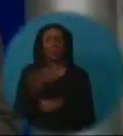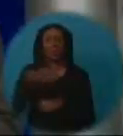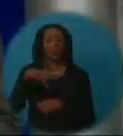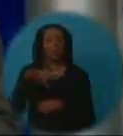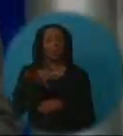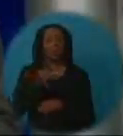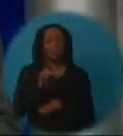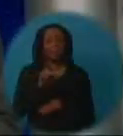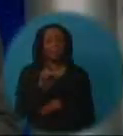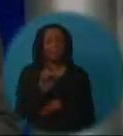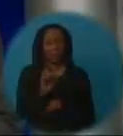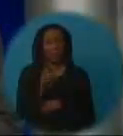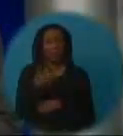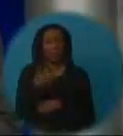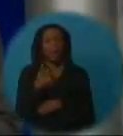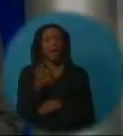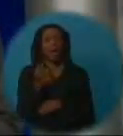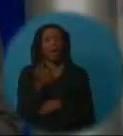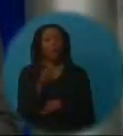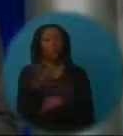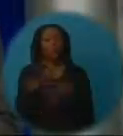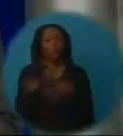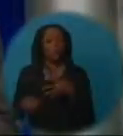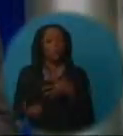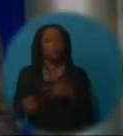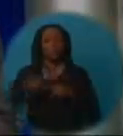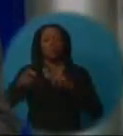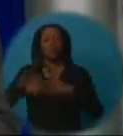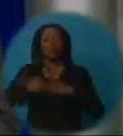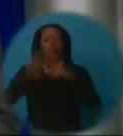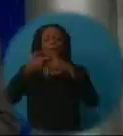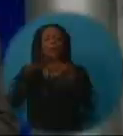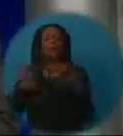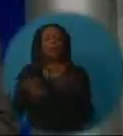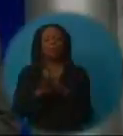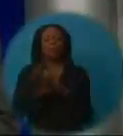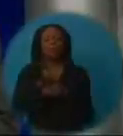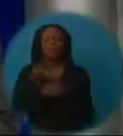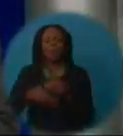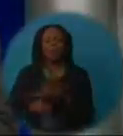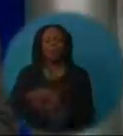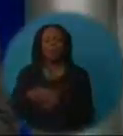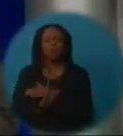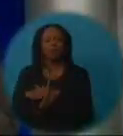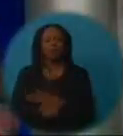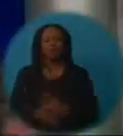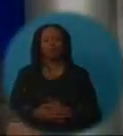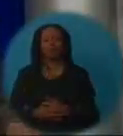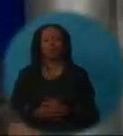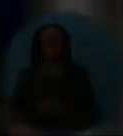the Pine have a game in hand. We'll take a break here. When we come back, football.